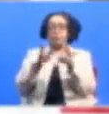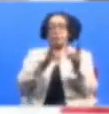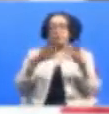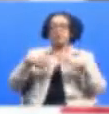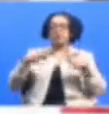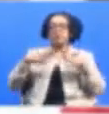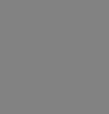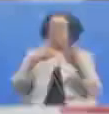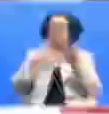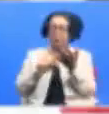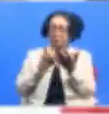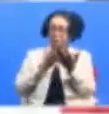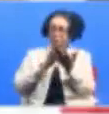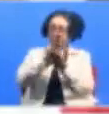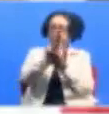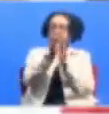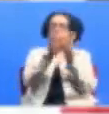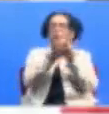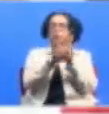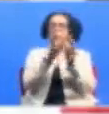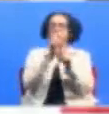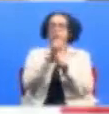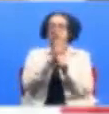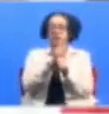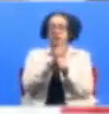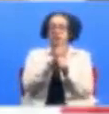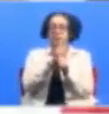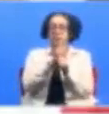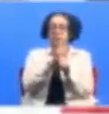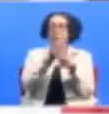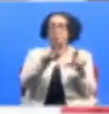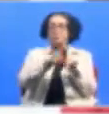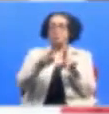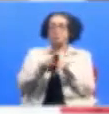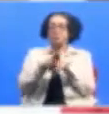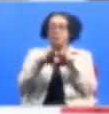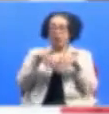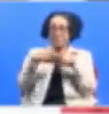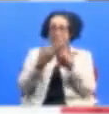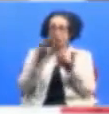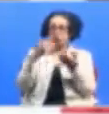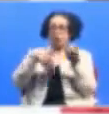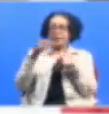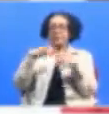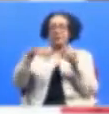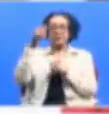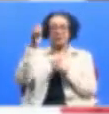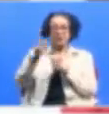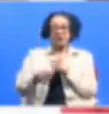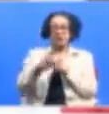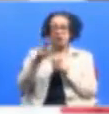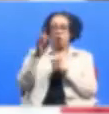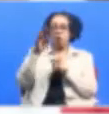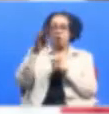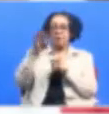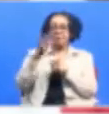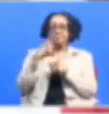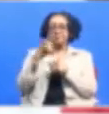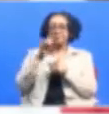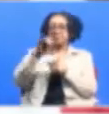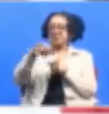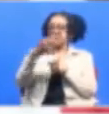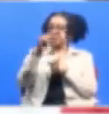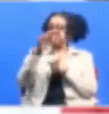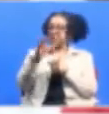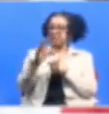to have their rights and legal duties enforced." And on the subject of corrupt judges, Koome made clear that the JSC is not